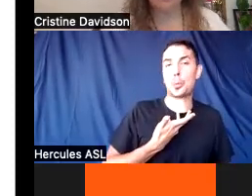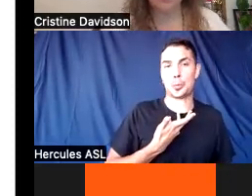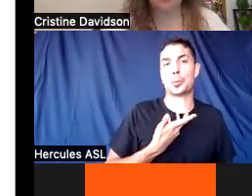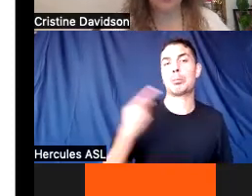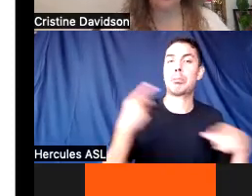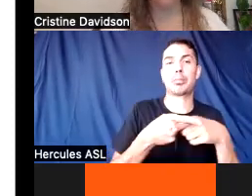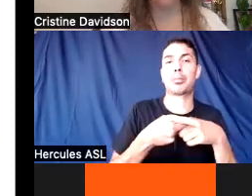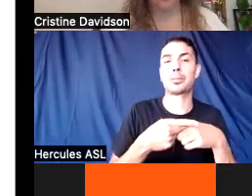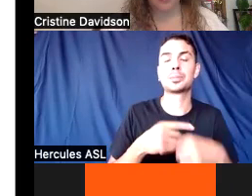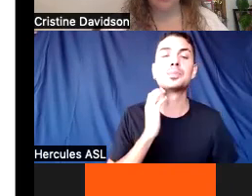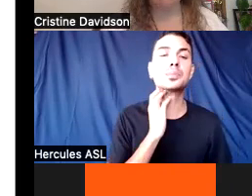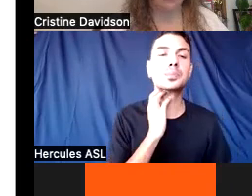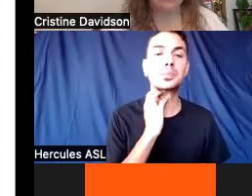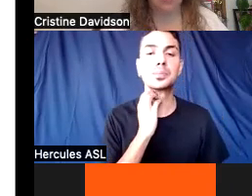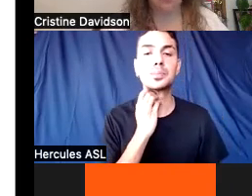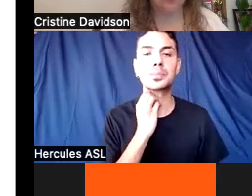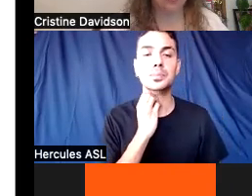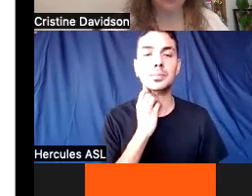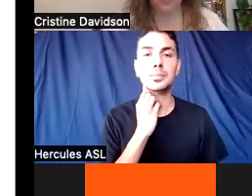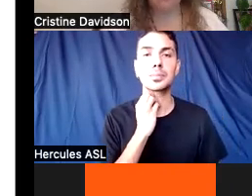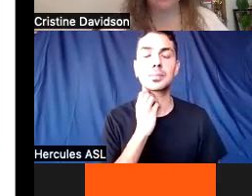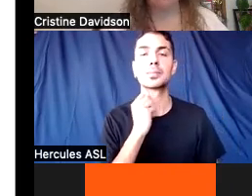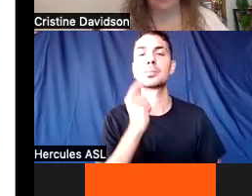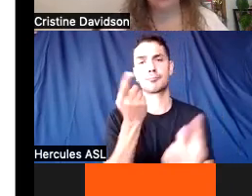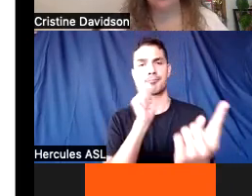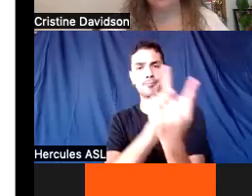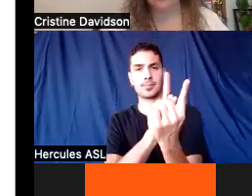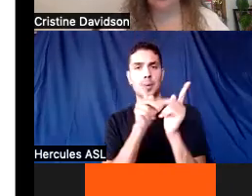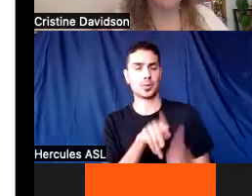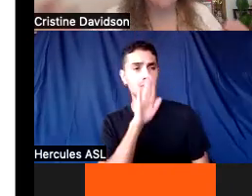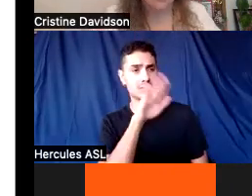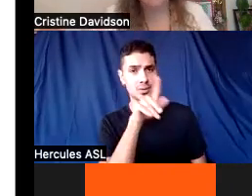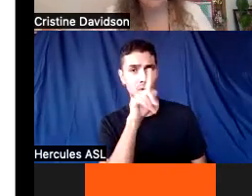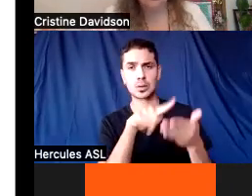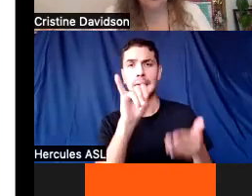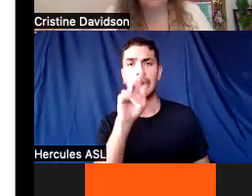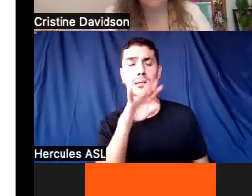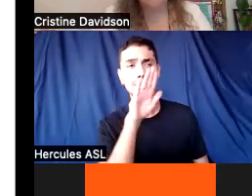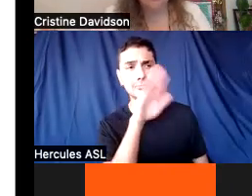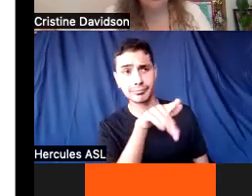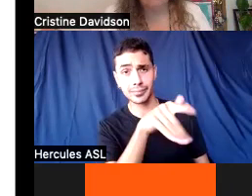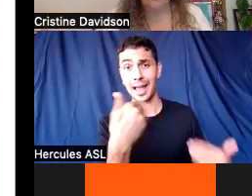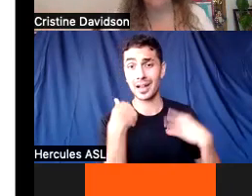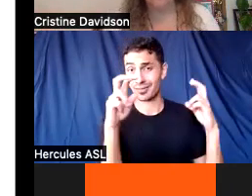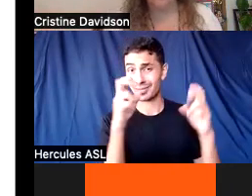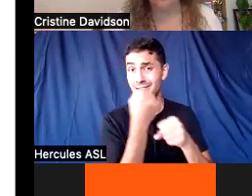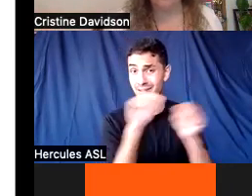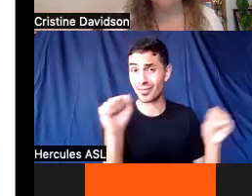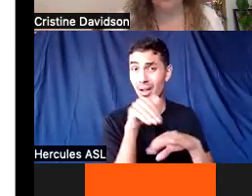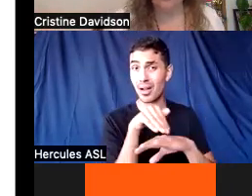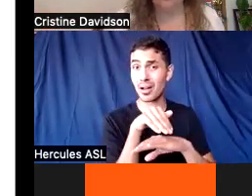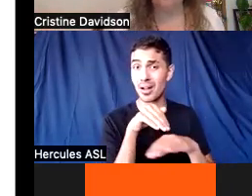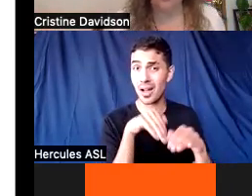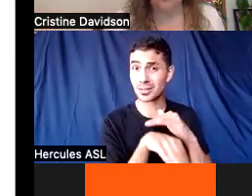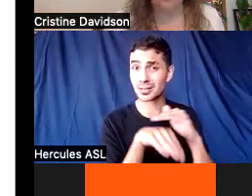in, meet the person where they're at, find out, do you have safe access? Is it something of interest to